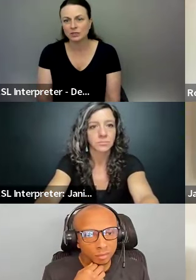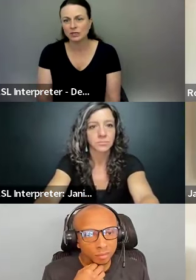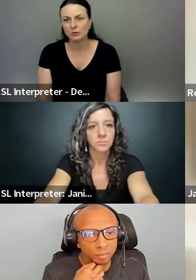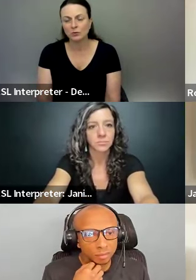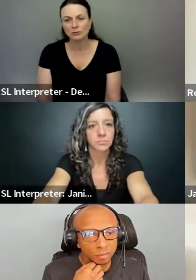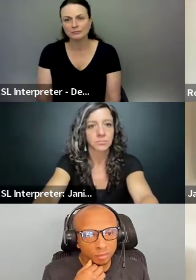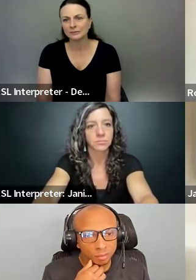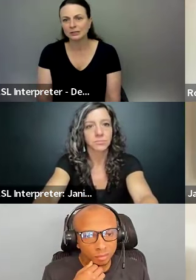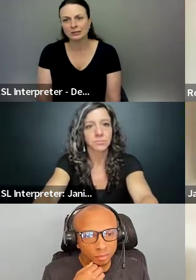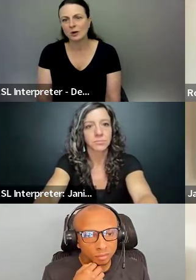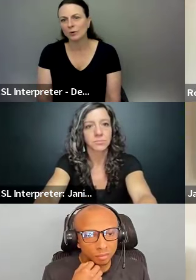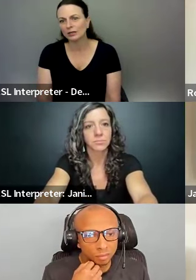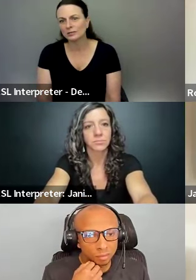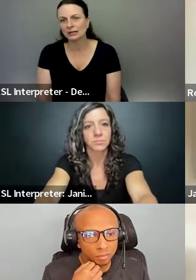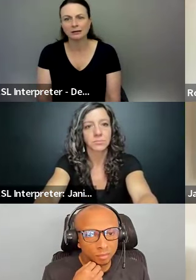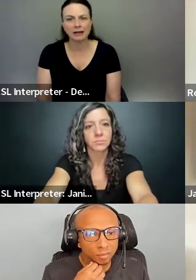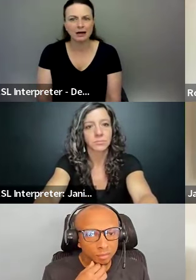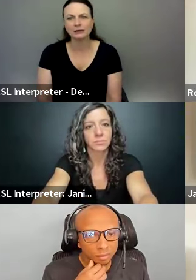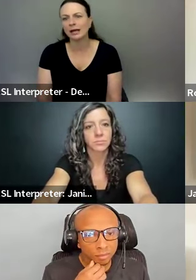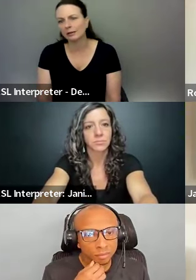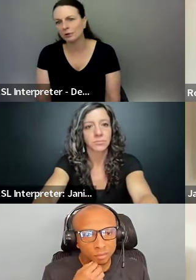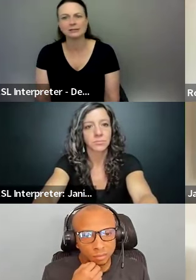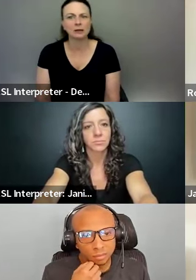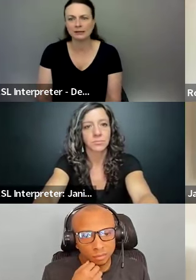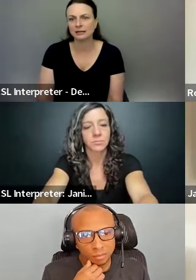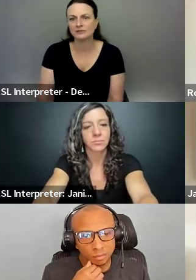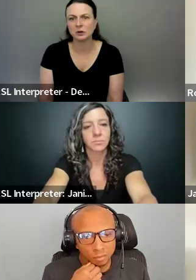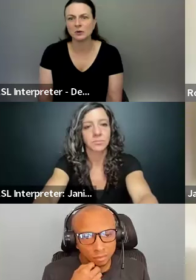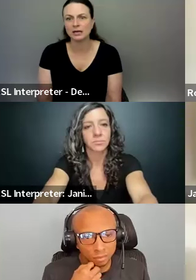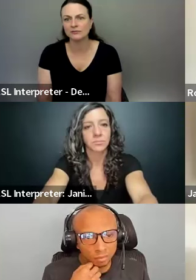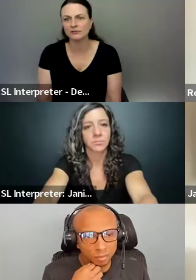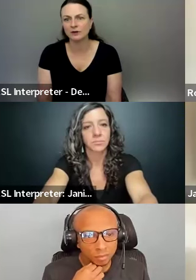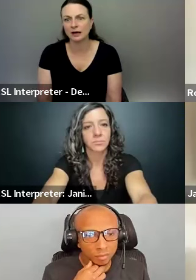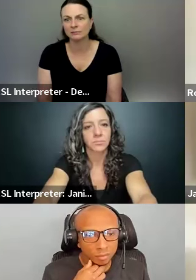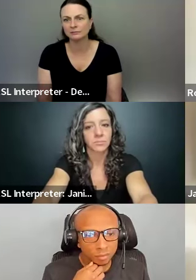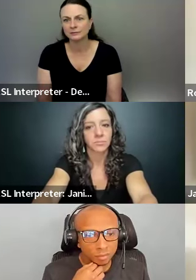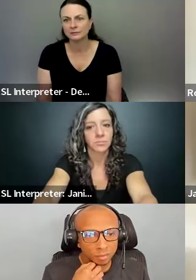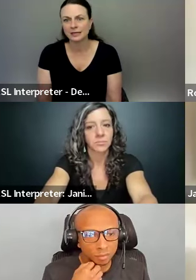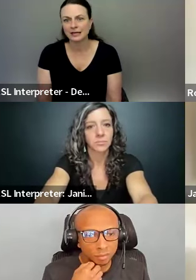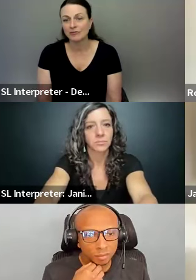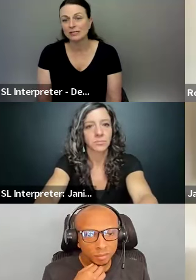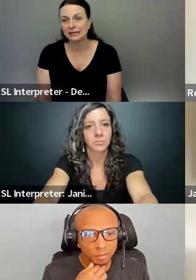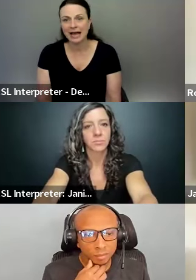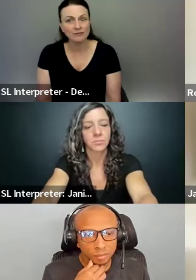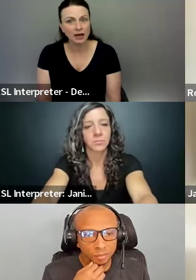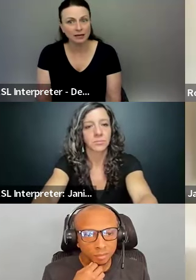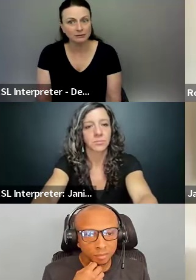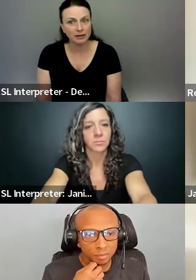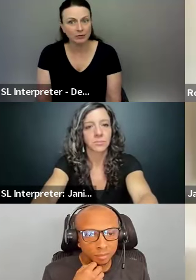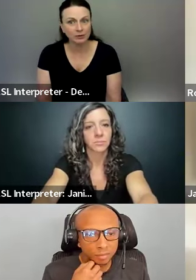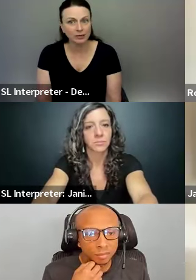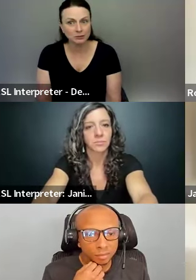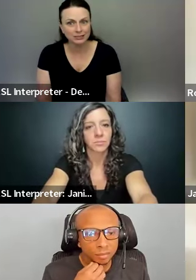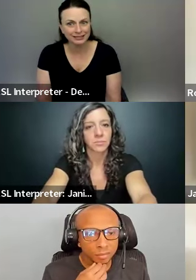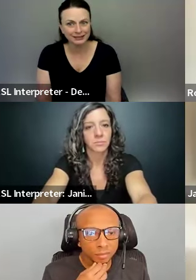Because you know, we're using cloud and AWS and all that stuff. So if we didn't have that,